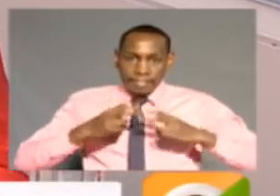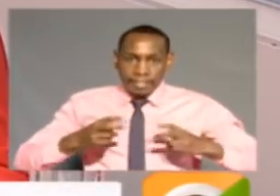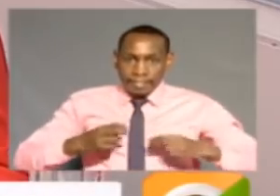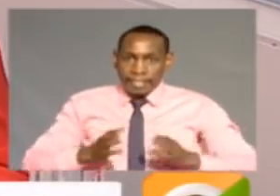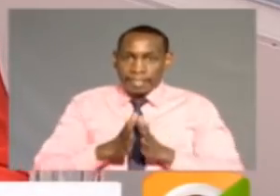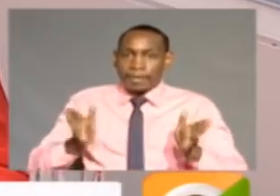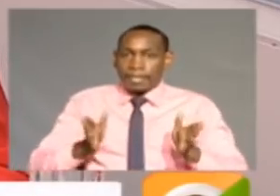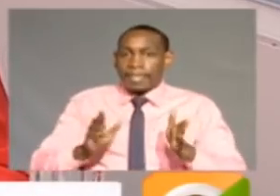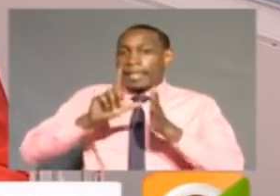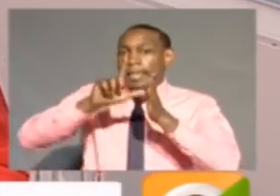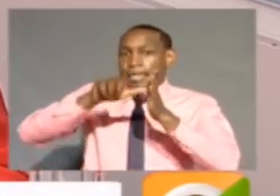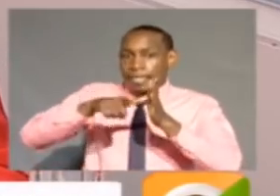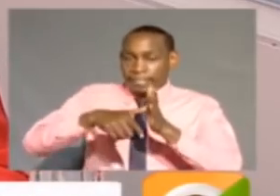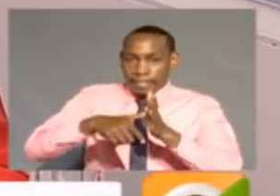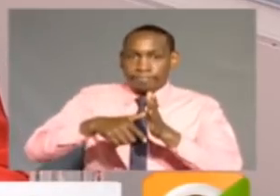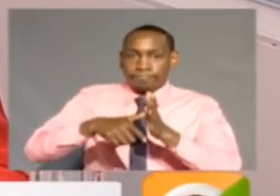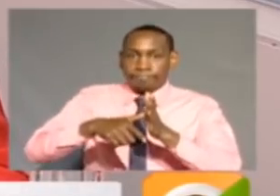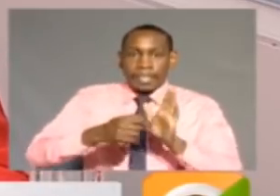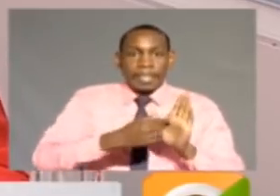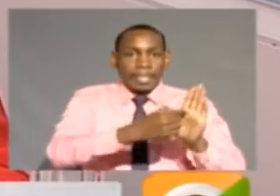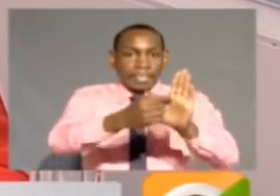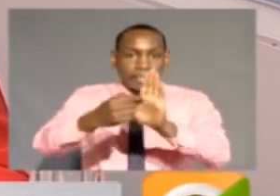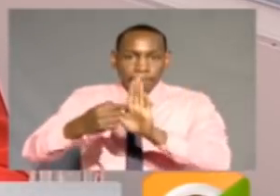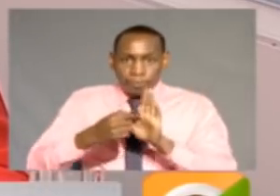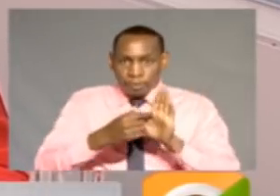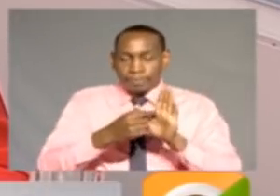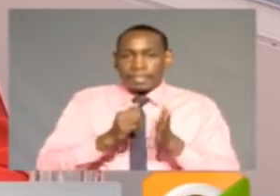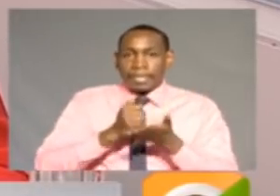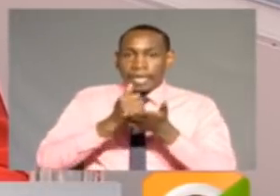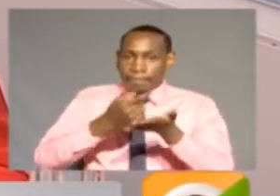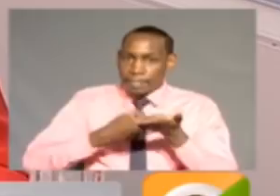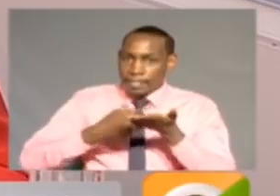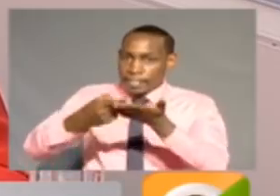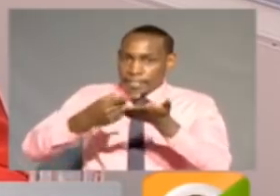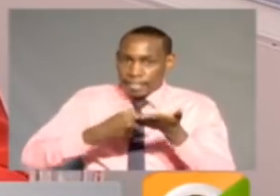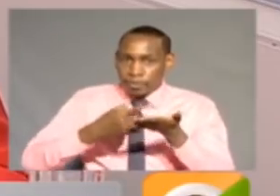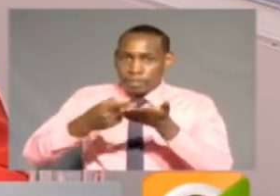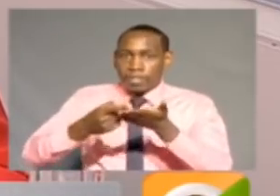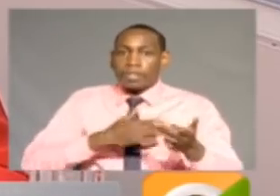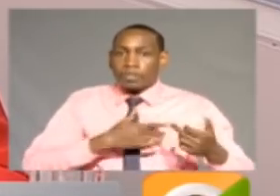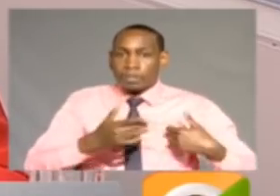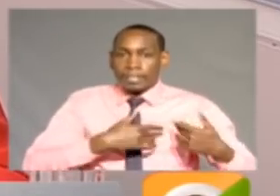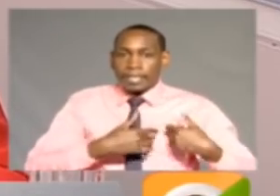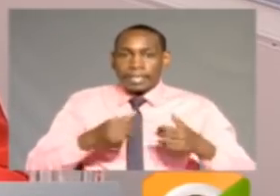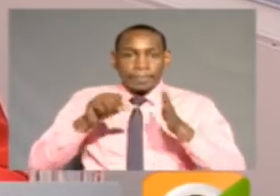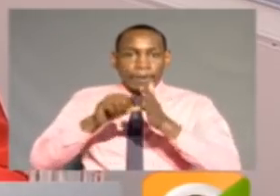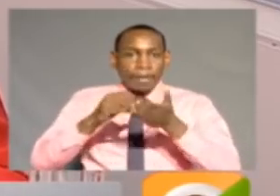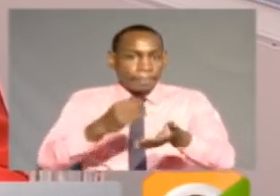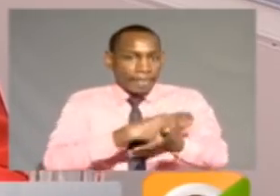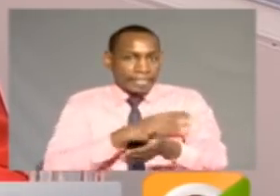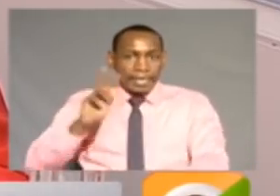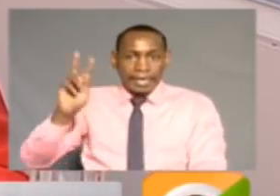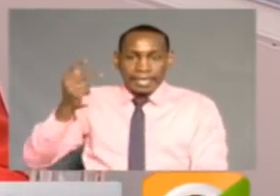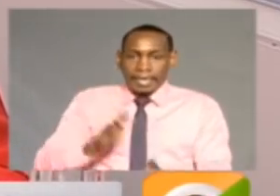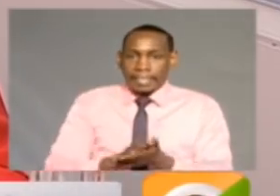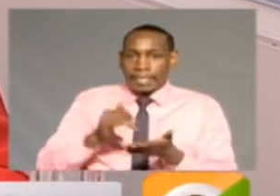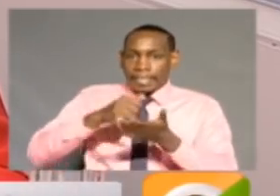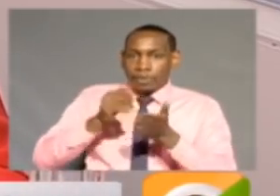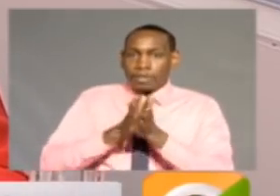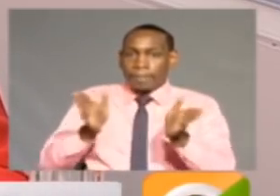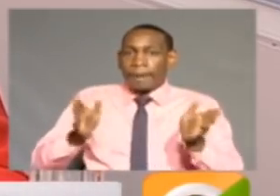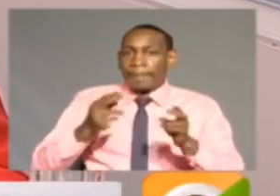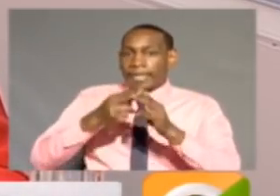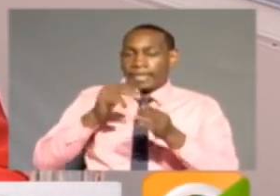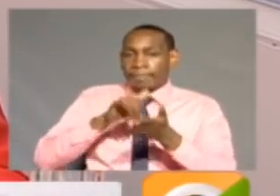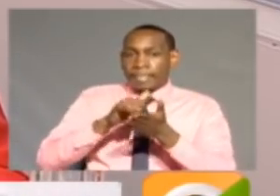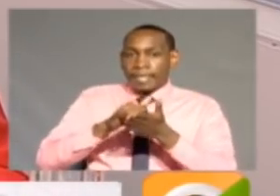public, have in the end come out and helped shape the conversation on the burden of cancer in Kenya. Among public figures that